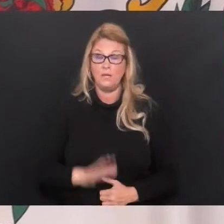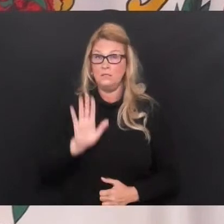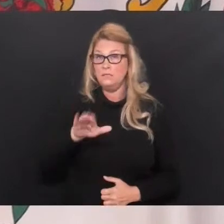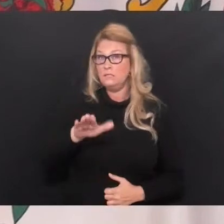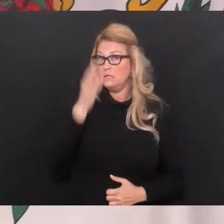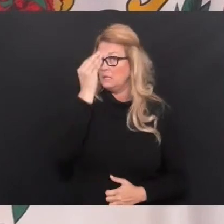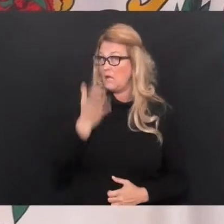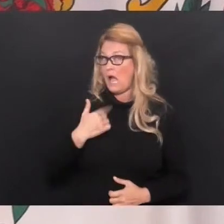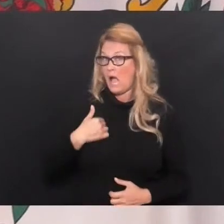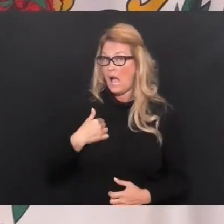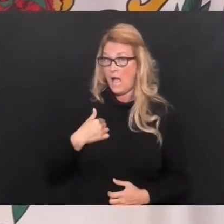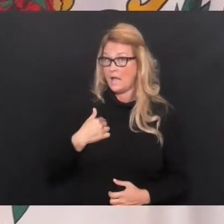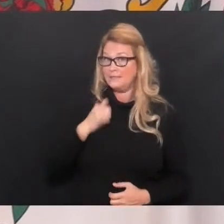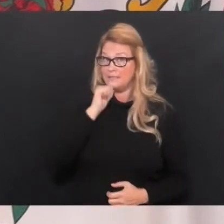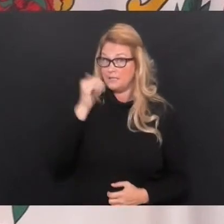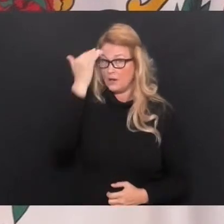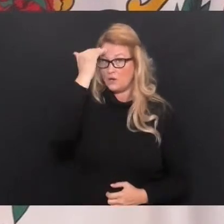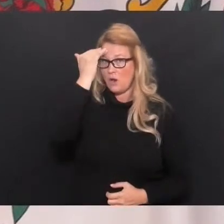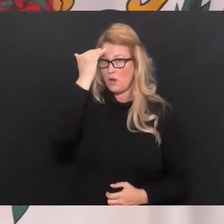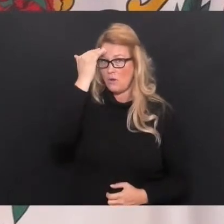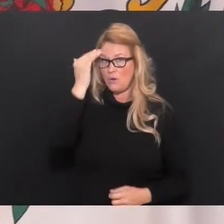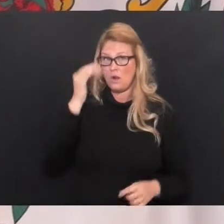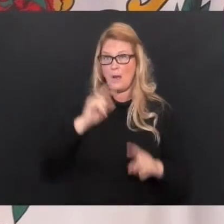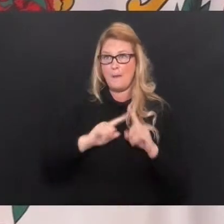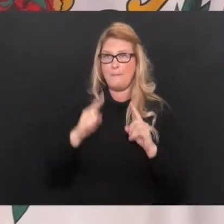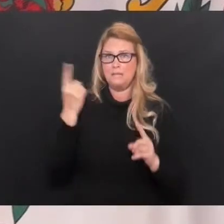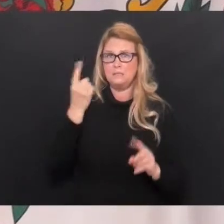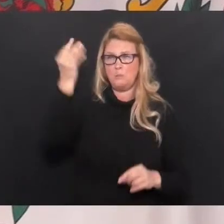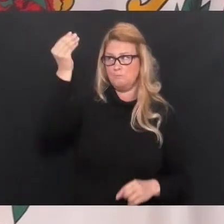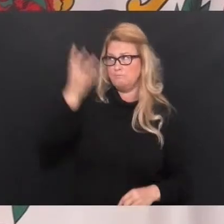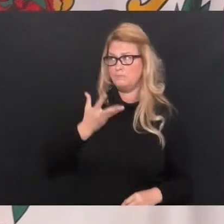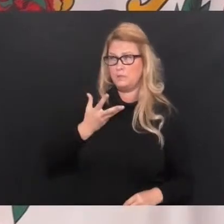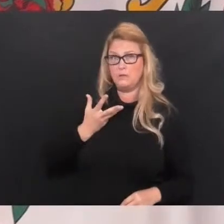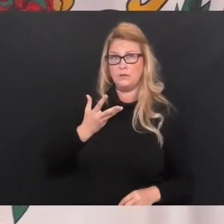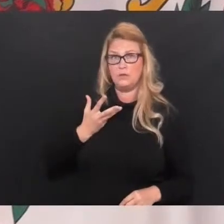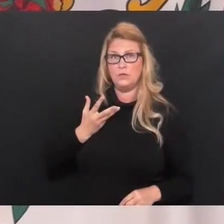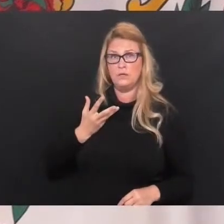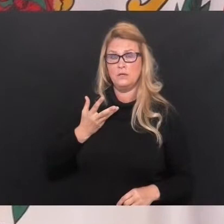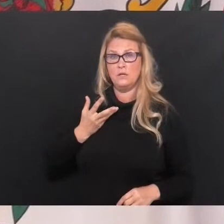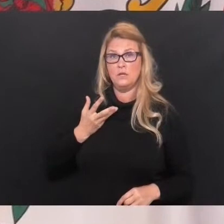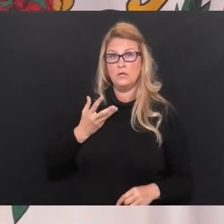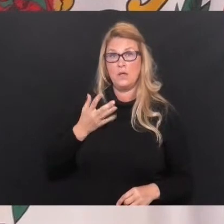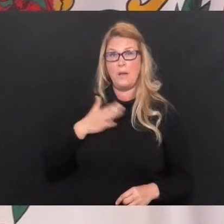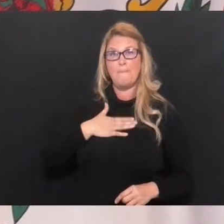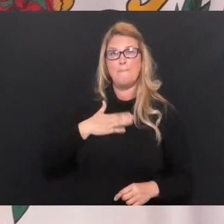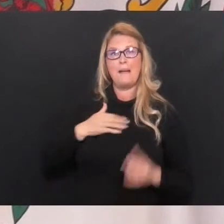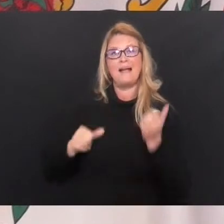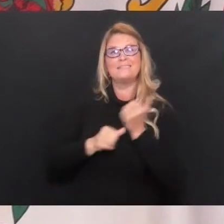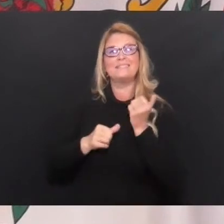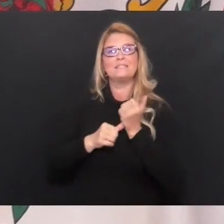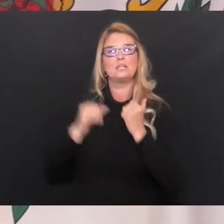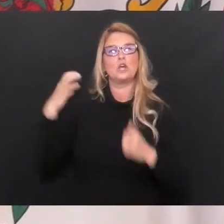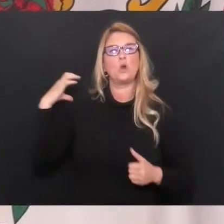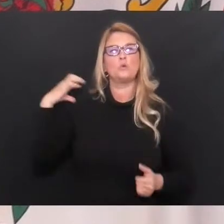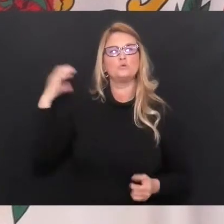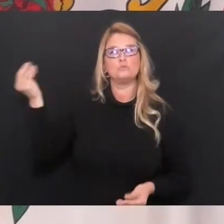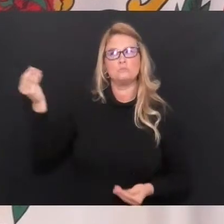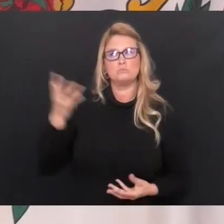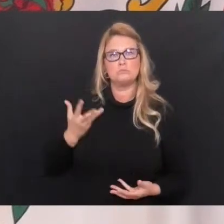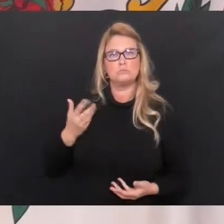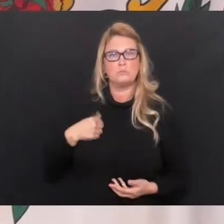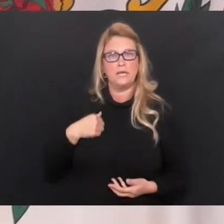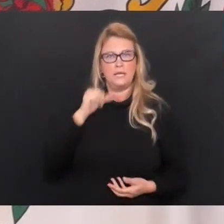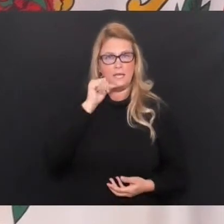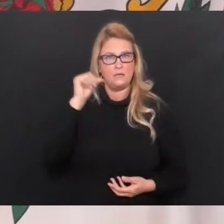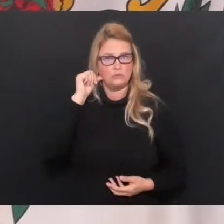this, but it came to my attention the other day from one of my assistant coaches. Now, just